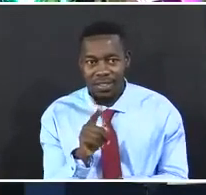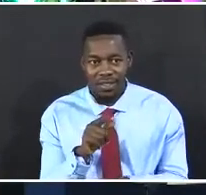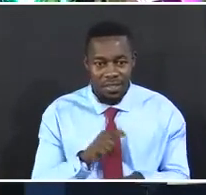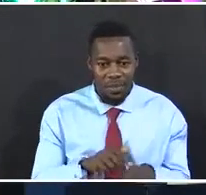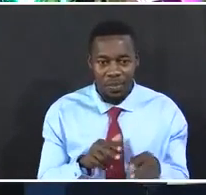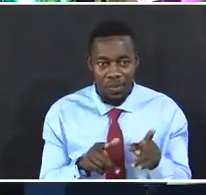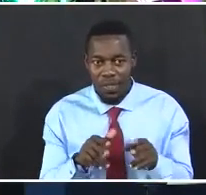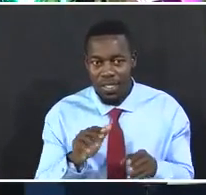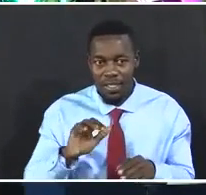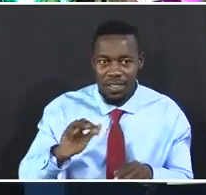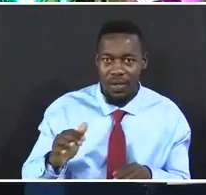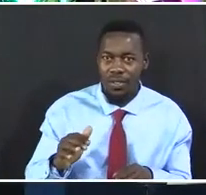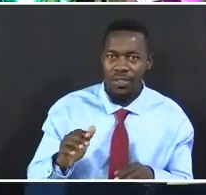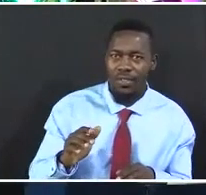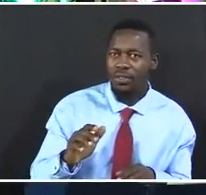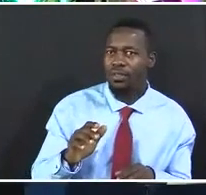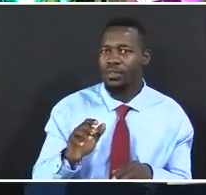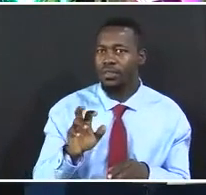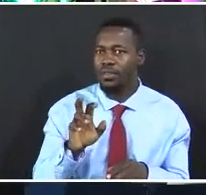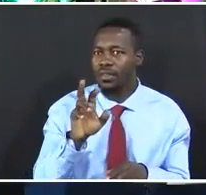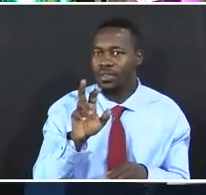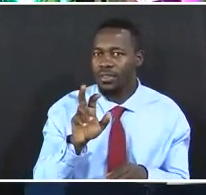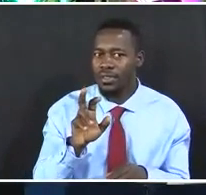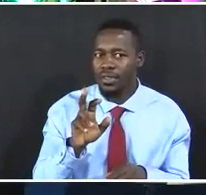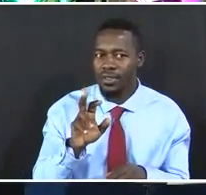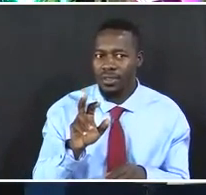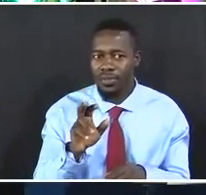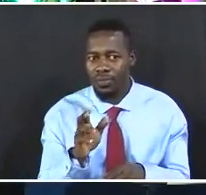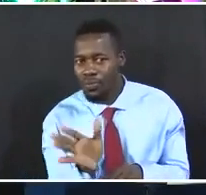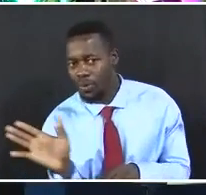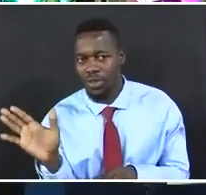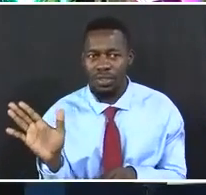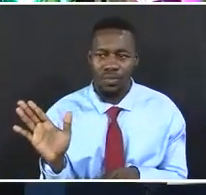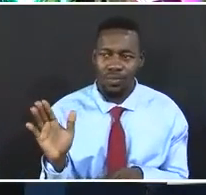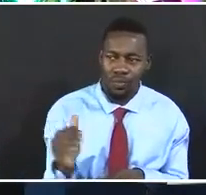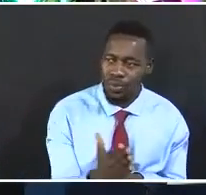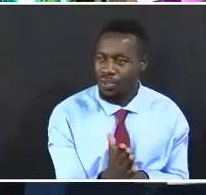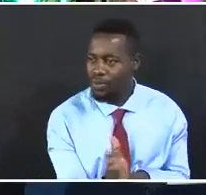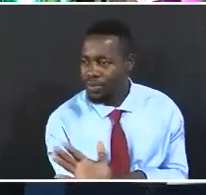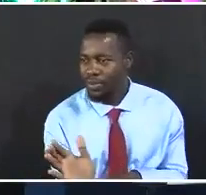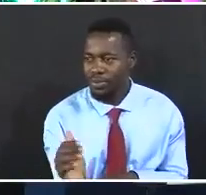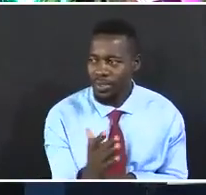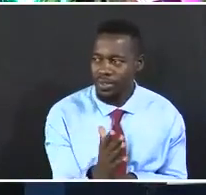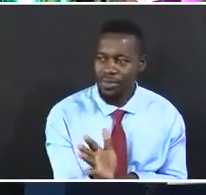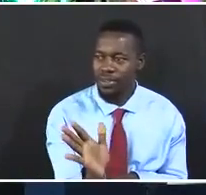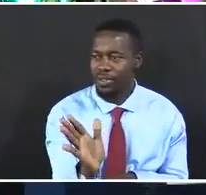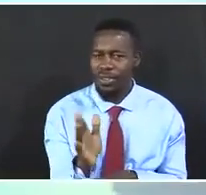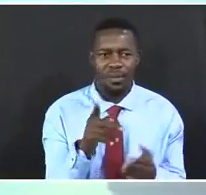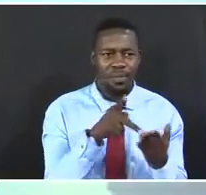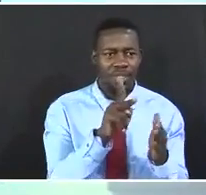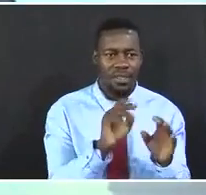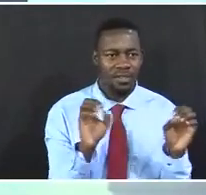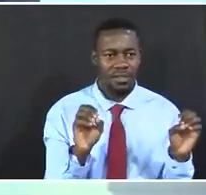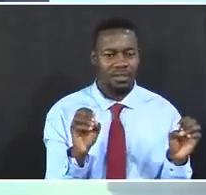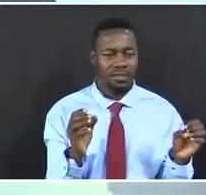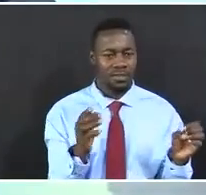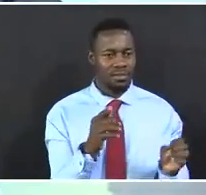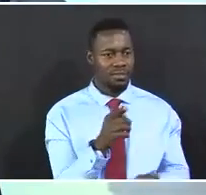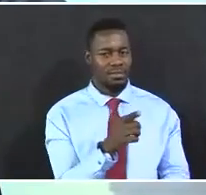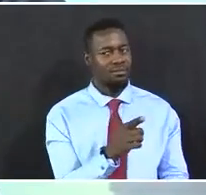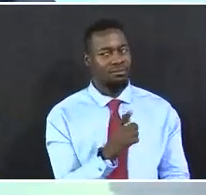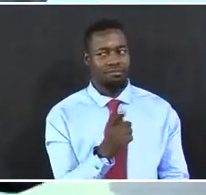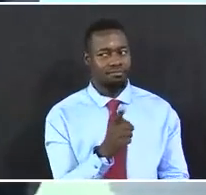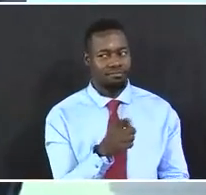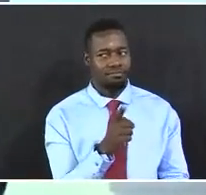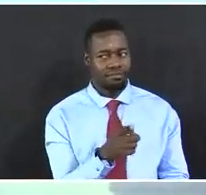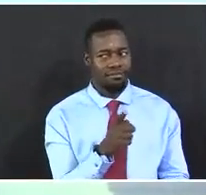find them just disappearing, and you know, dishonesty, okay? Why borrow money and you don't repay? Okay, that's just